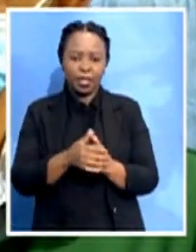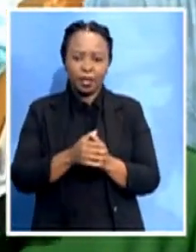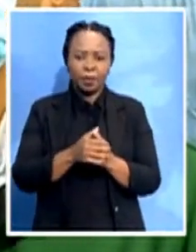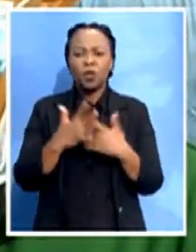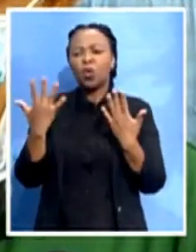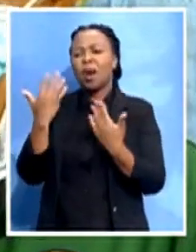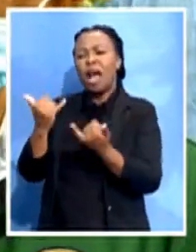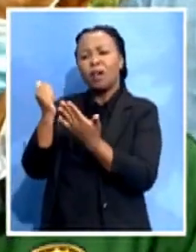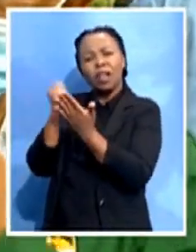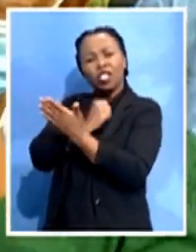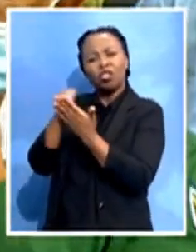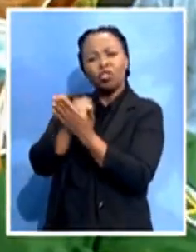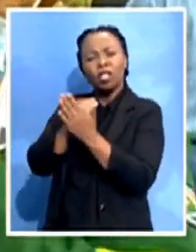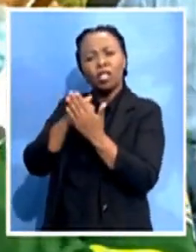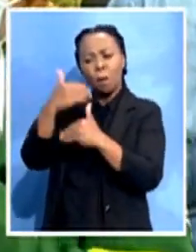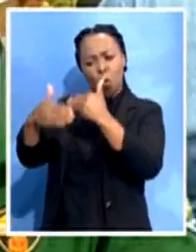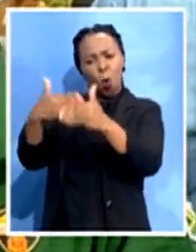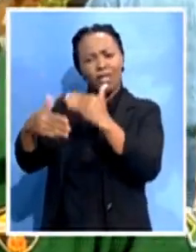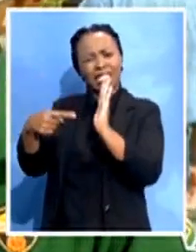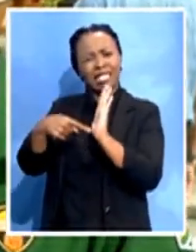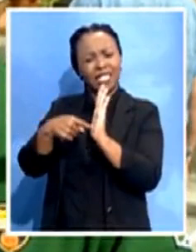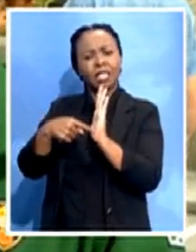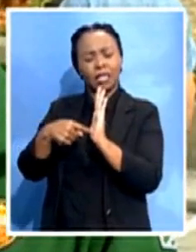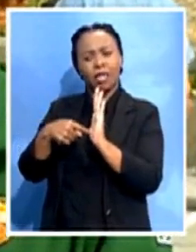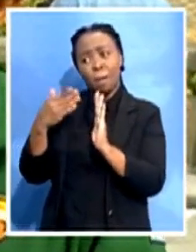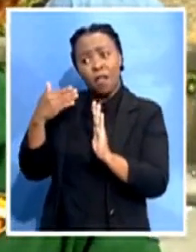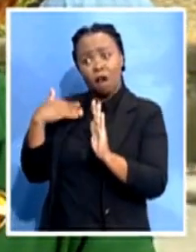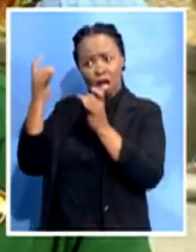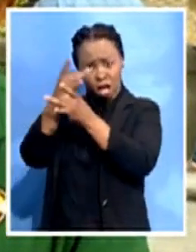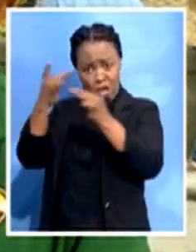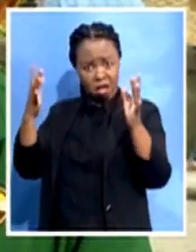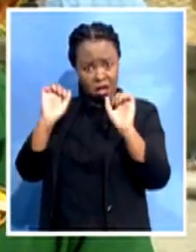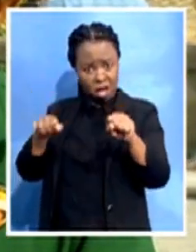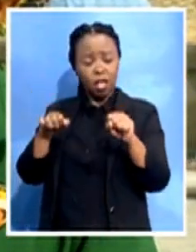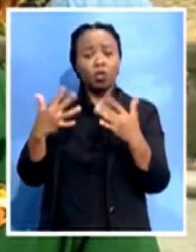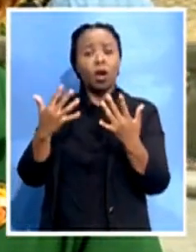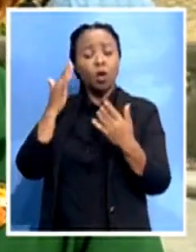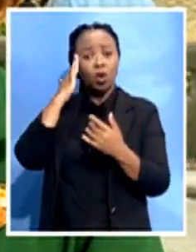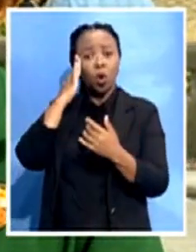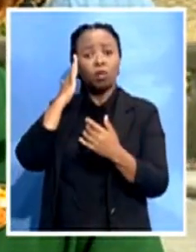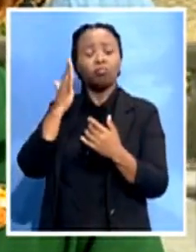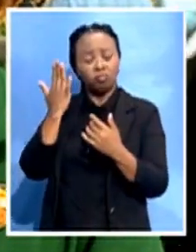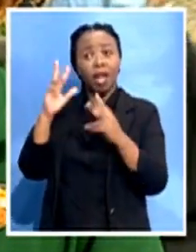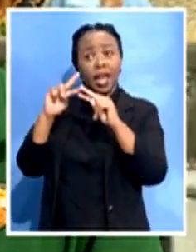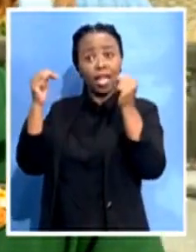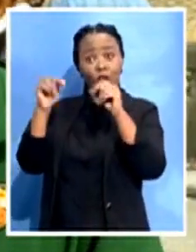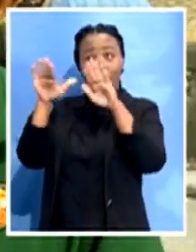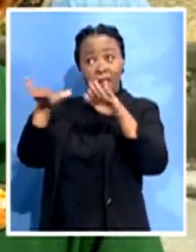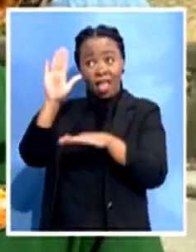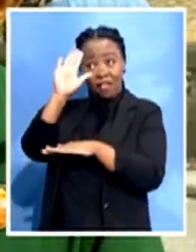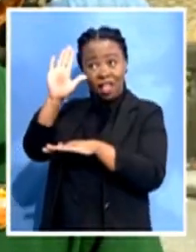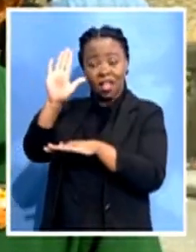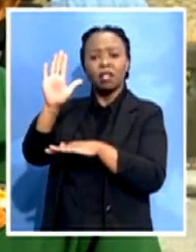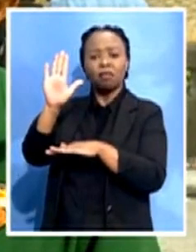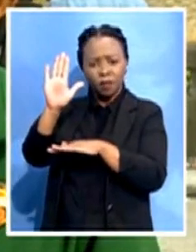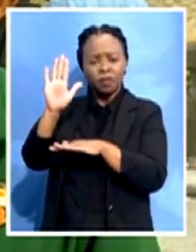communicated before. Is there an indication? We know that initially, and even on a national level, there's been a sort of, I don't know if one can call it still, reluctance